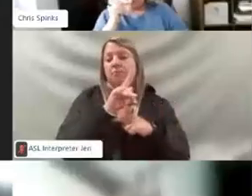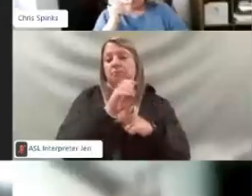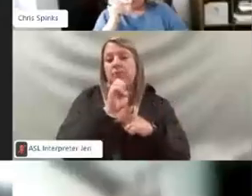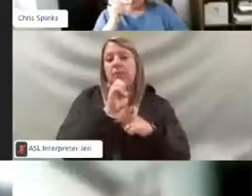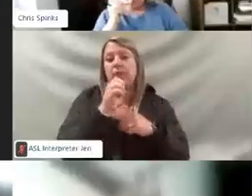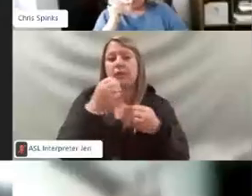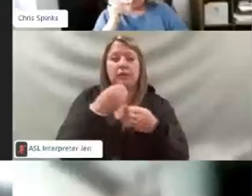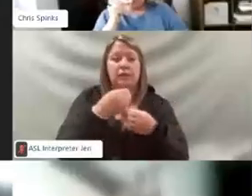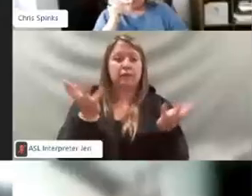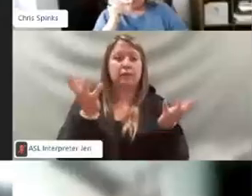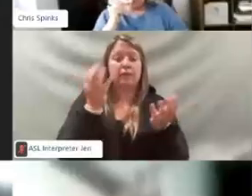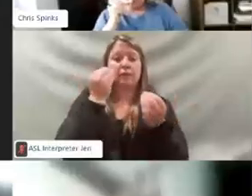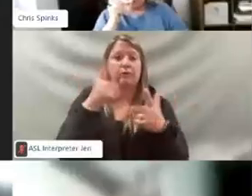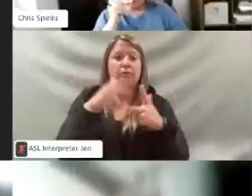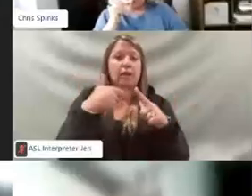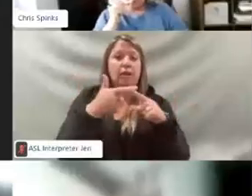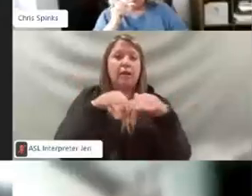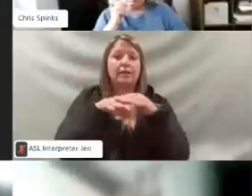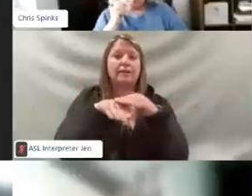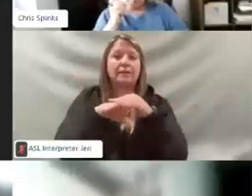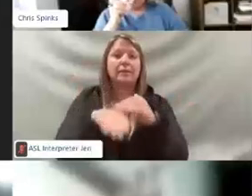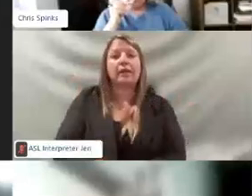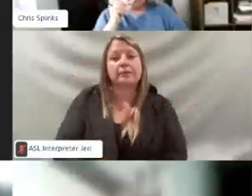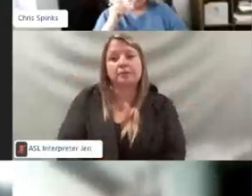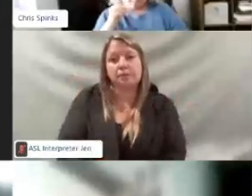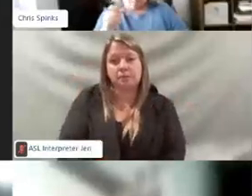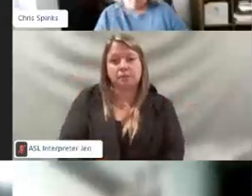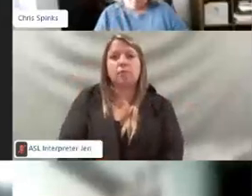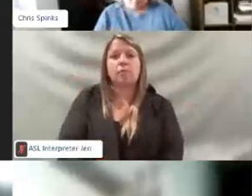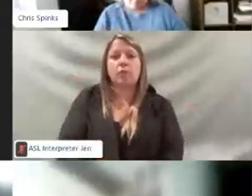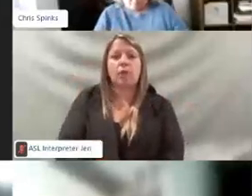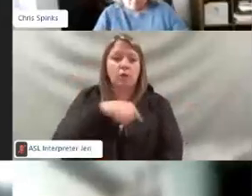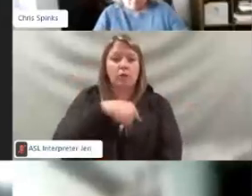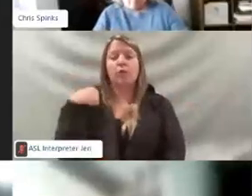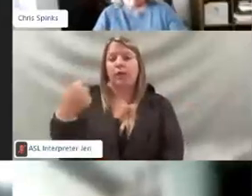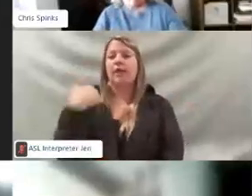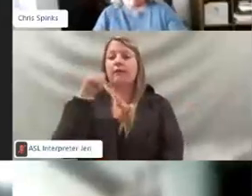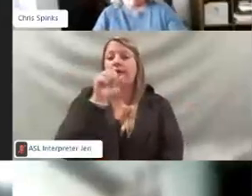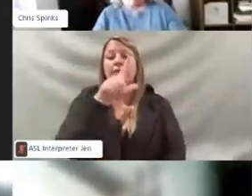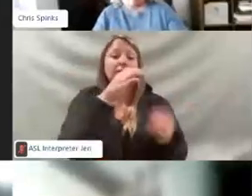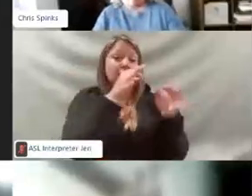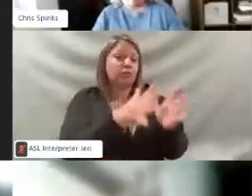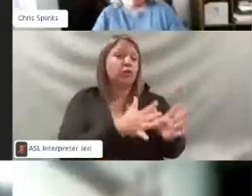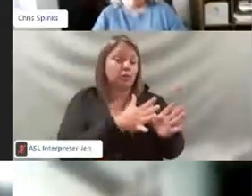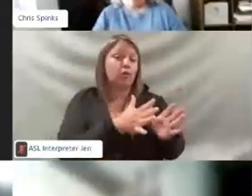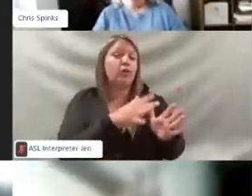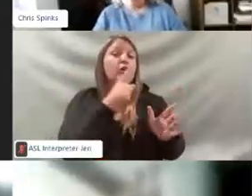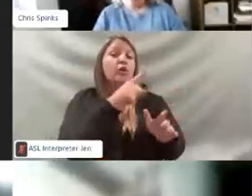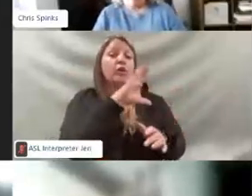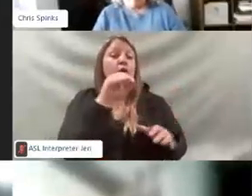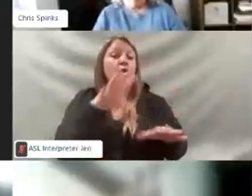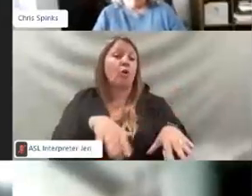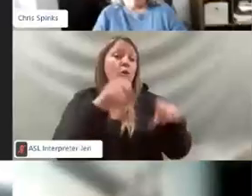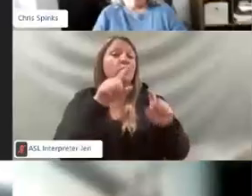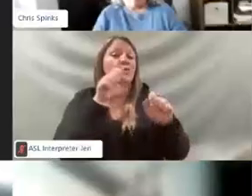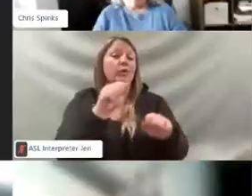give information about accessibility, please. Yes, and so we do have ASL interpreting. They are co-hosts, so you